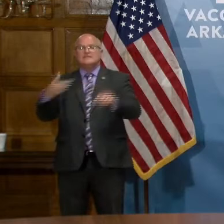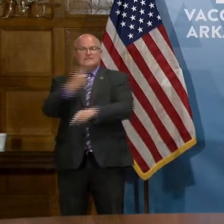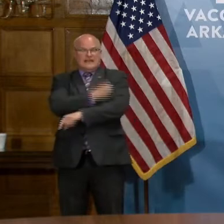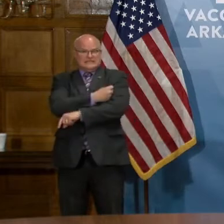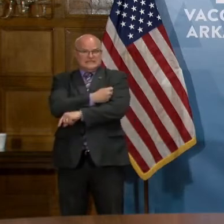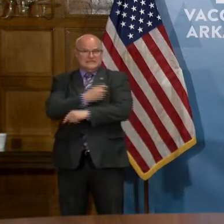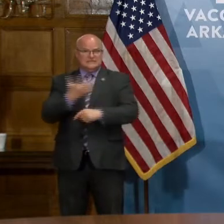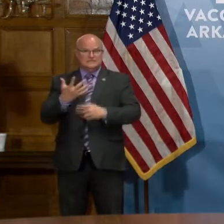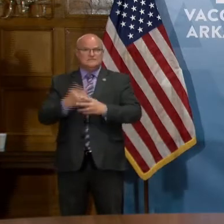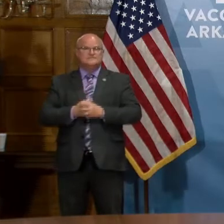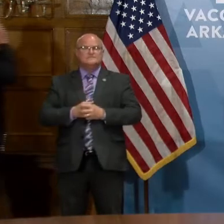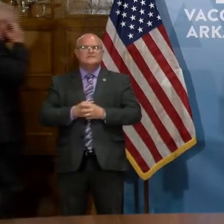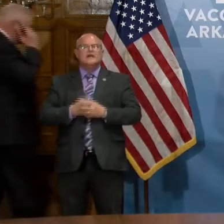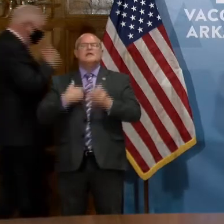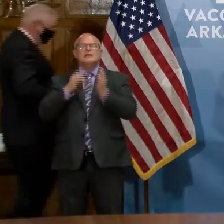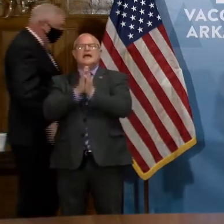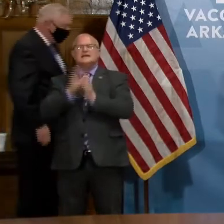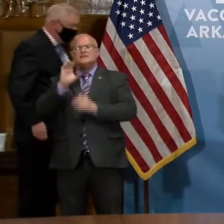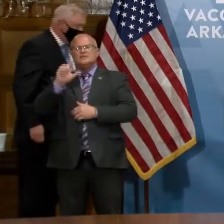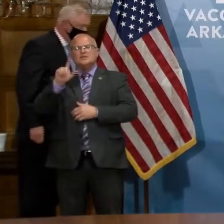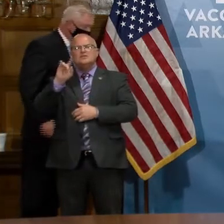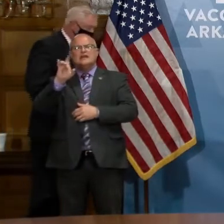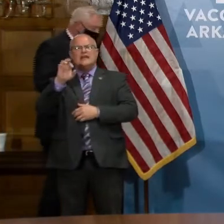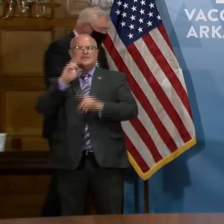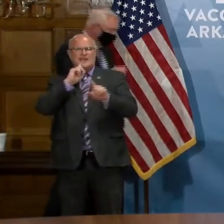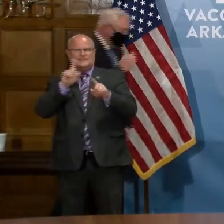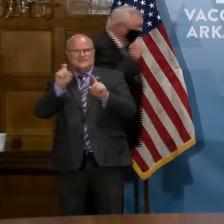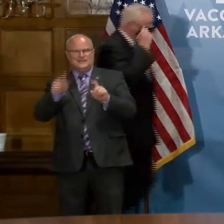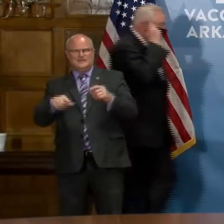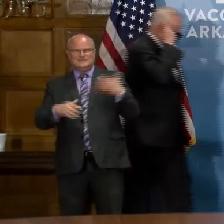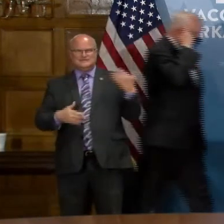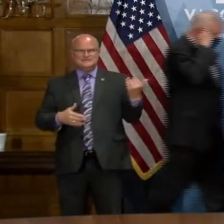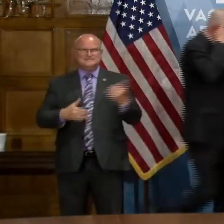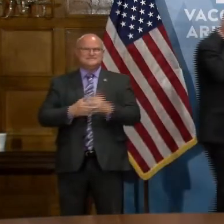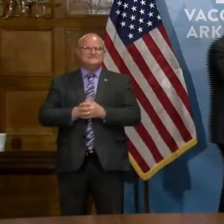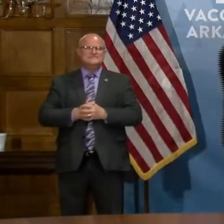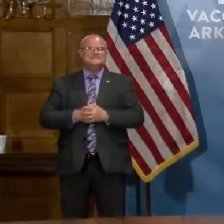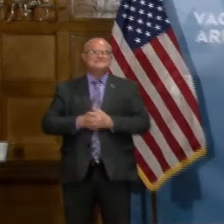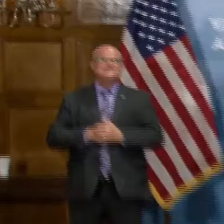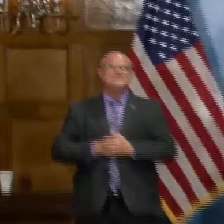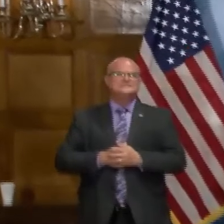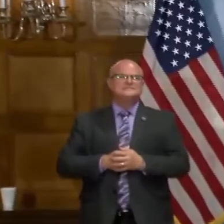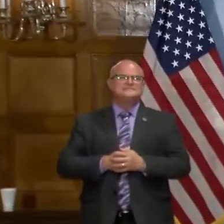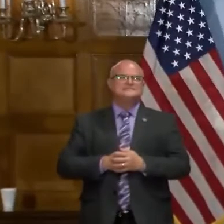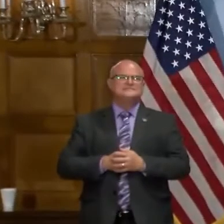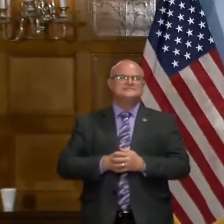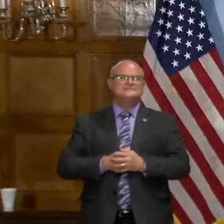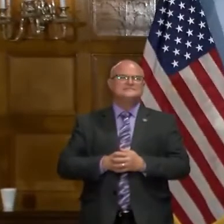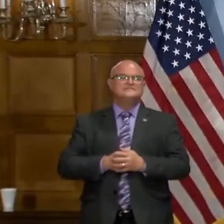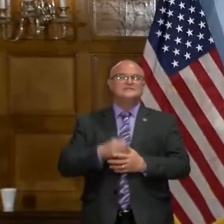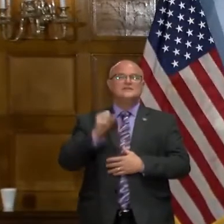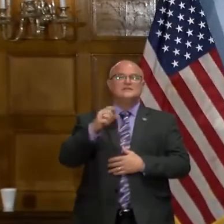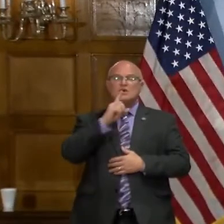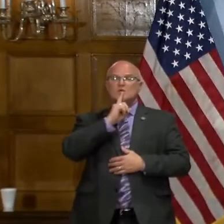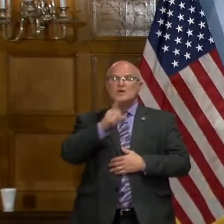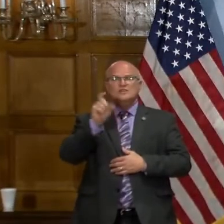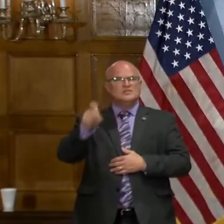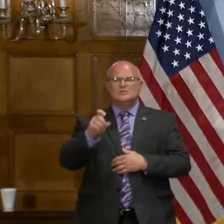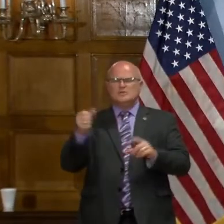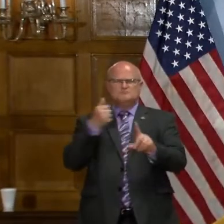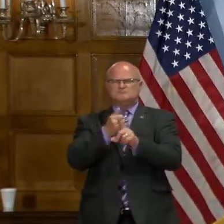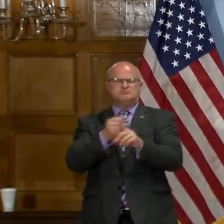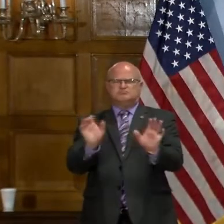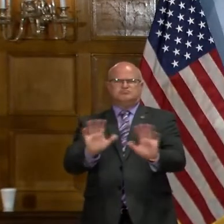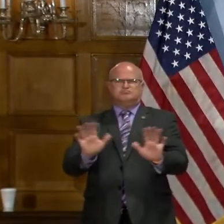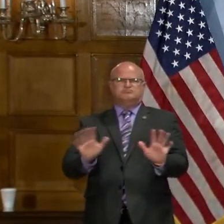vaccine? Let me ask Colonel Ader to answer that, please. Thanks, sir. So really, there should be no impact